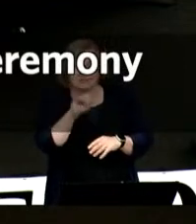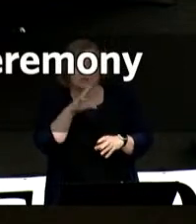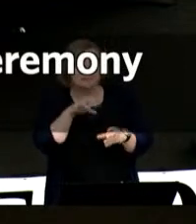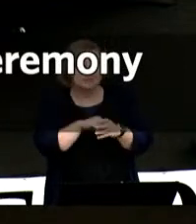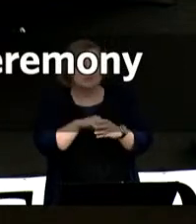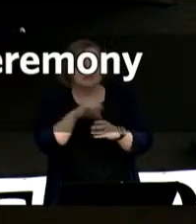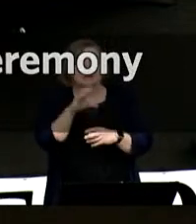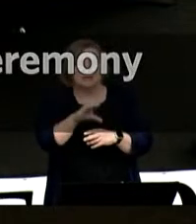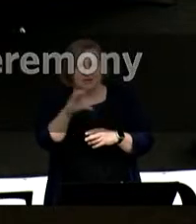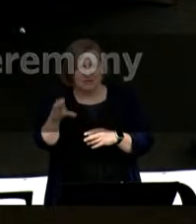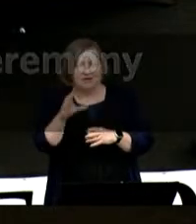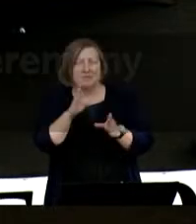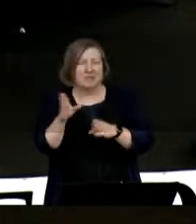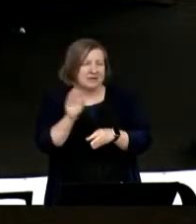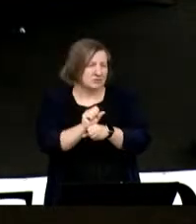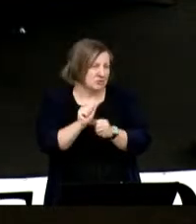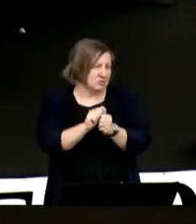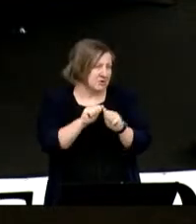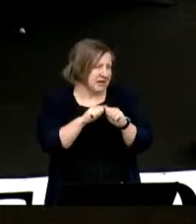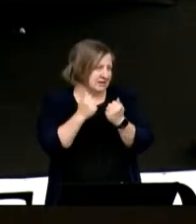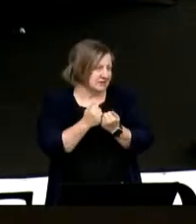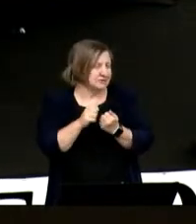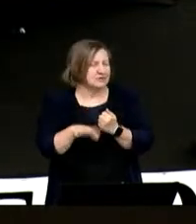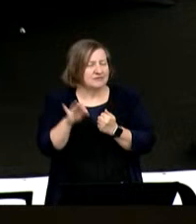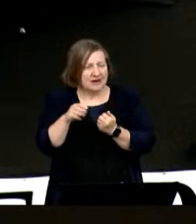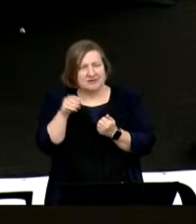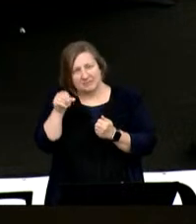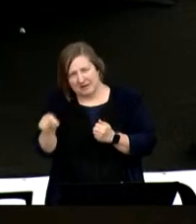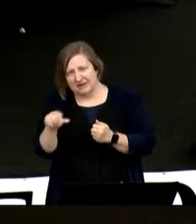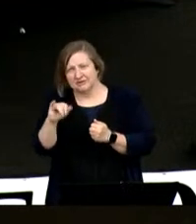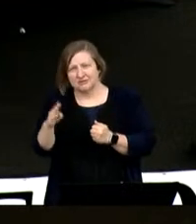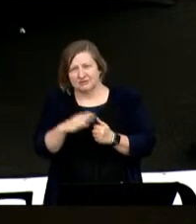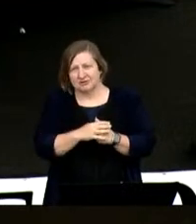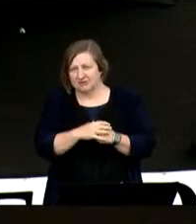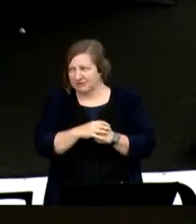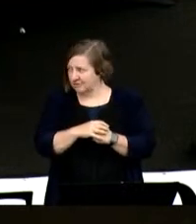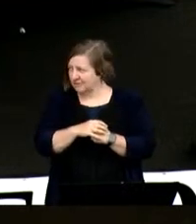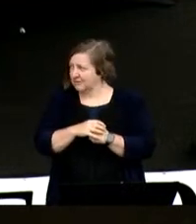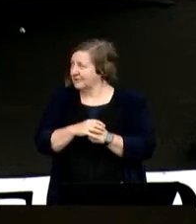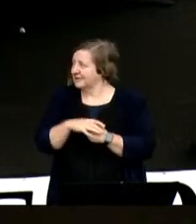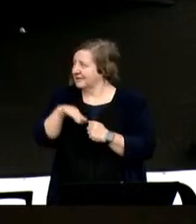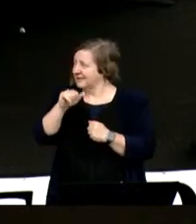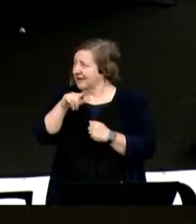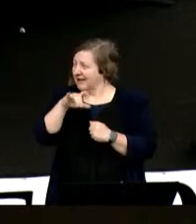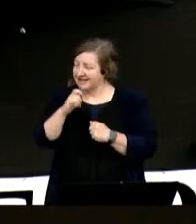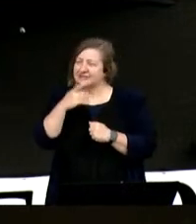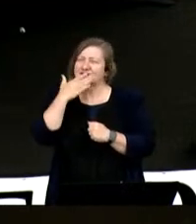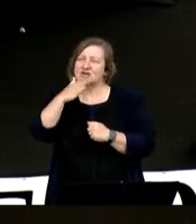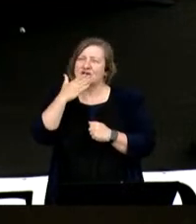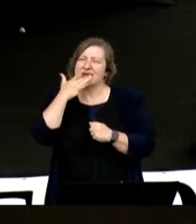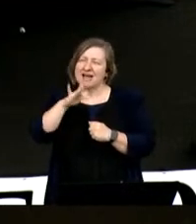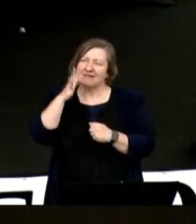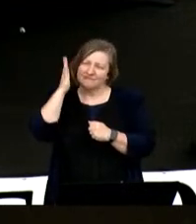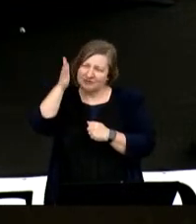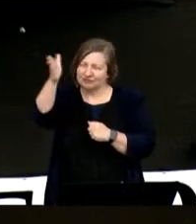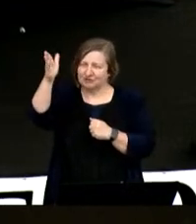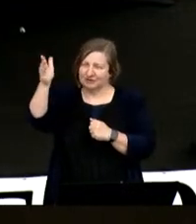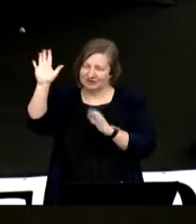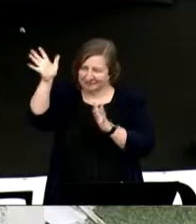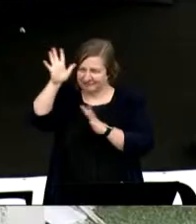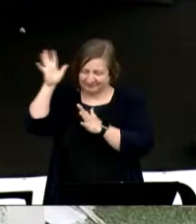in Clark College and plans to work with agencies to find a paid job. Oh, Alex, good luck in all your future endeavors.